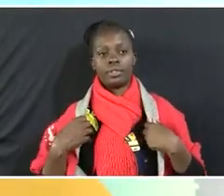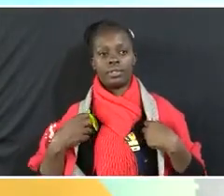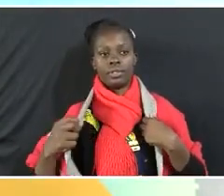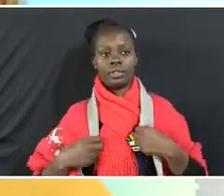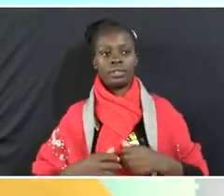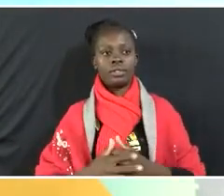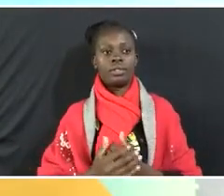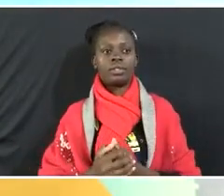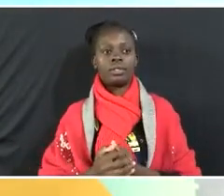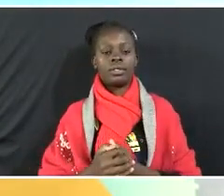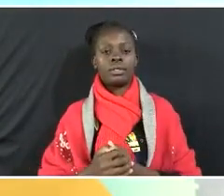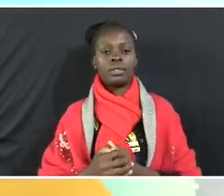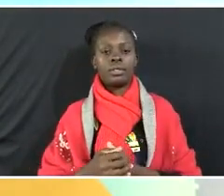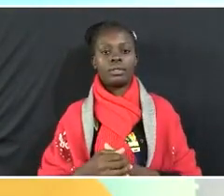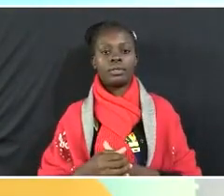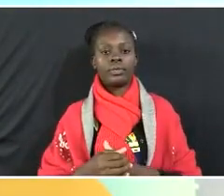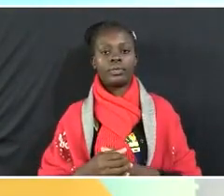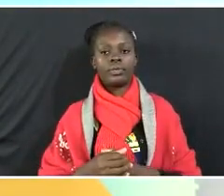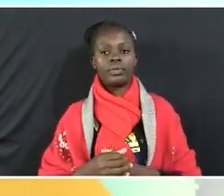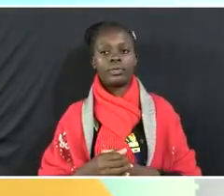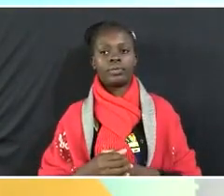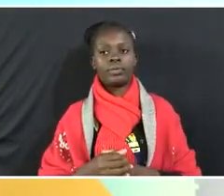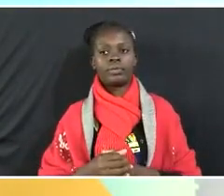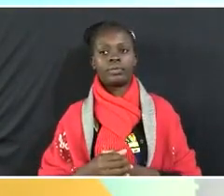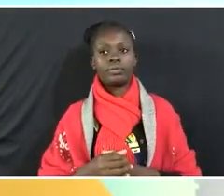their children, I mean it.